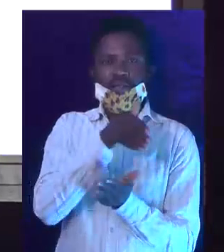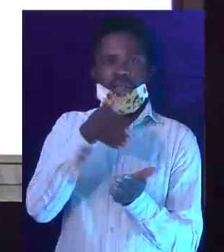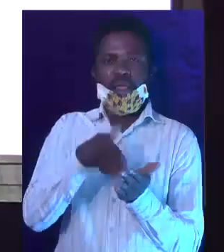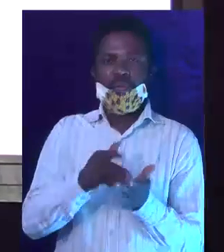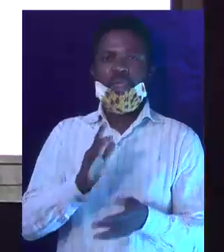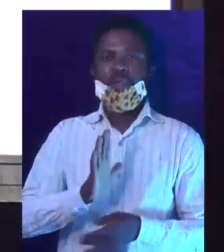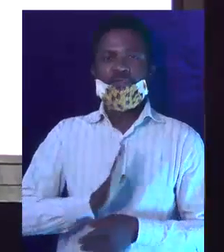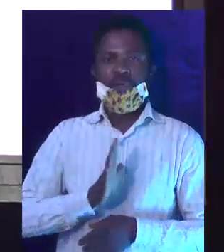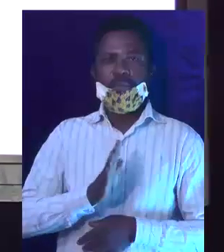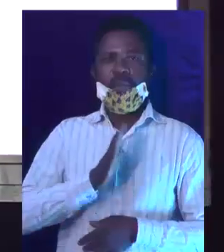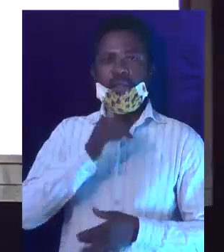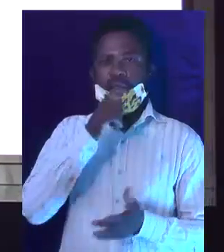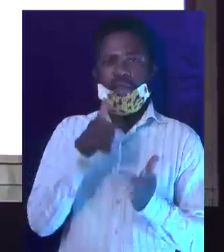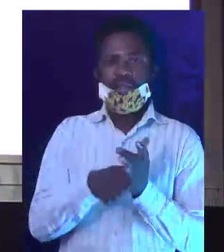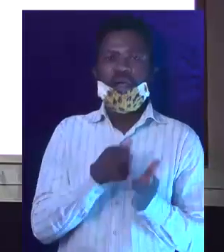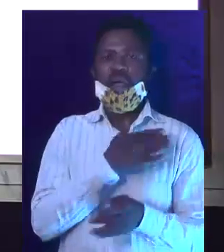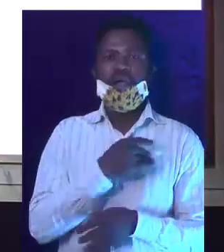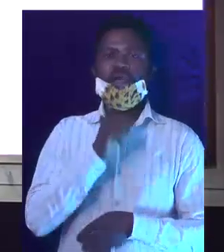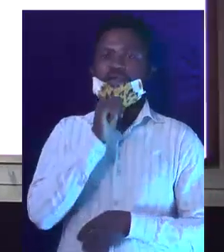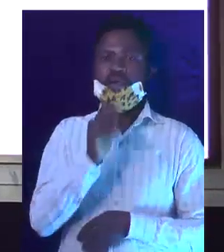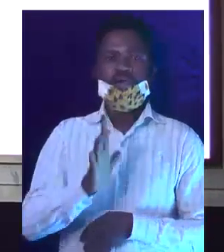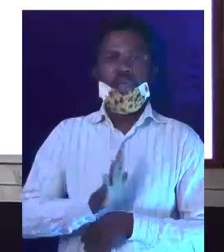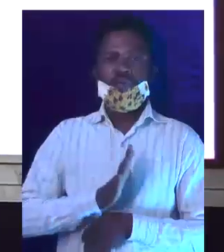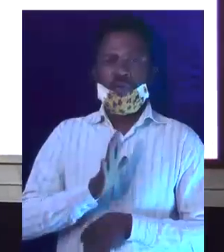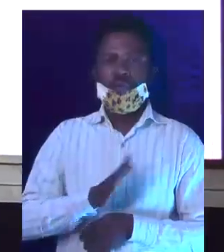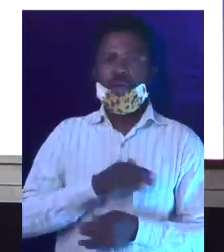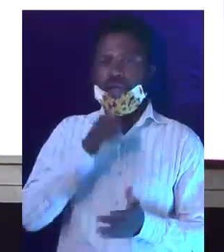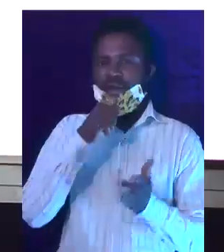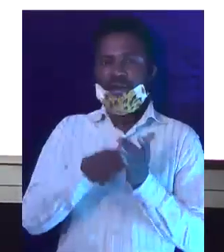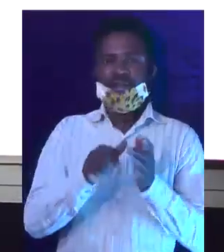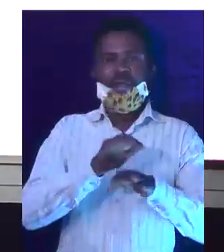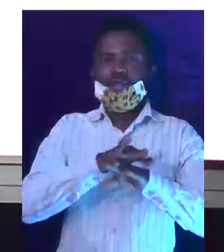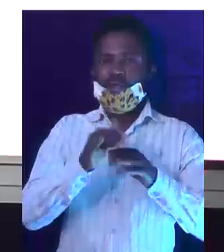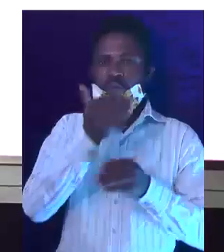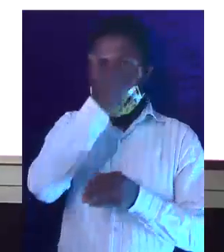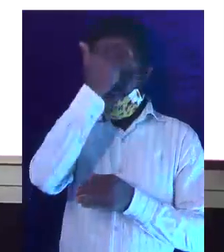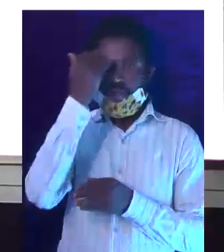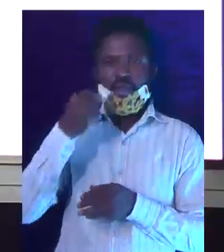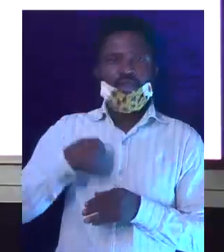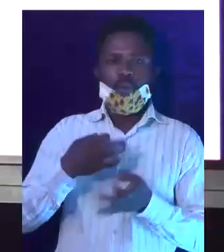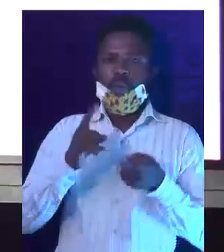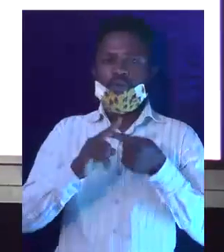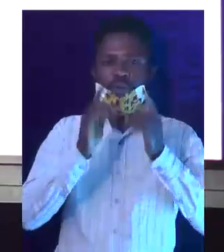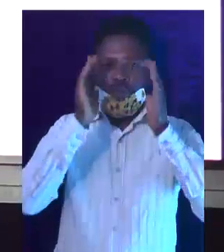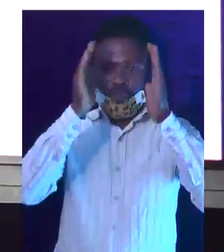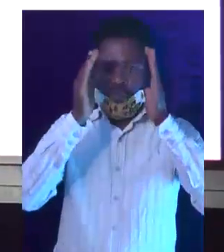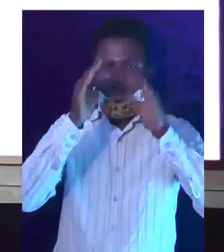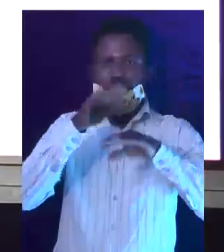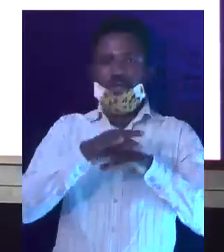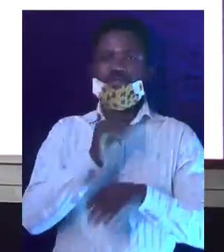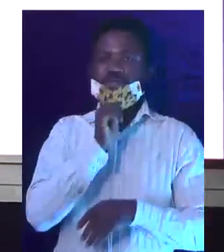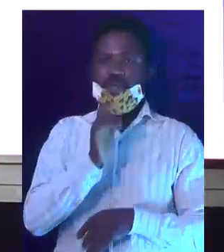the semi-formal letters, and the informal letters. Don't forget, I said we're going to focus